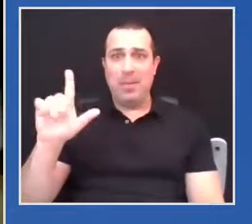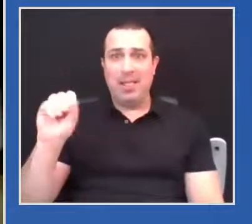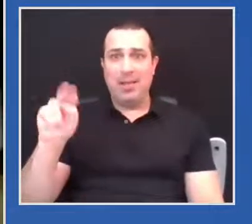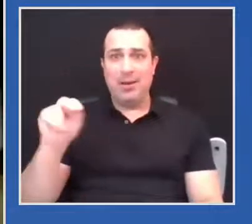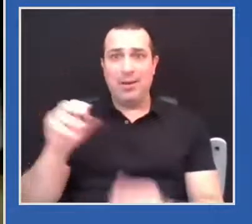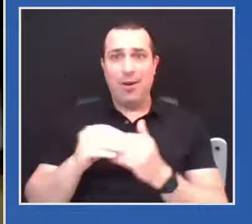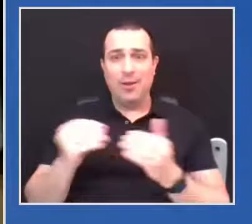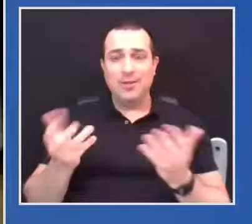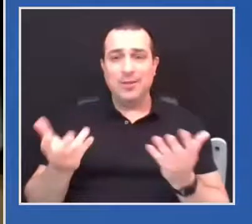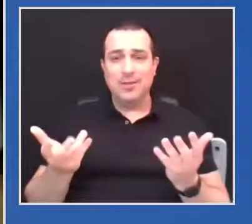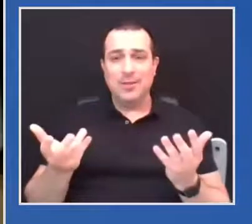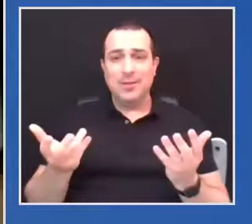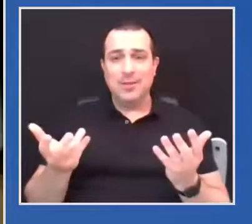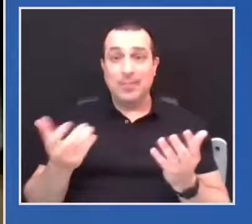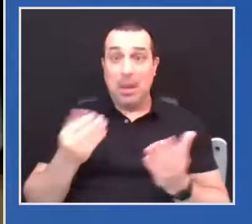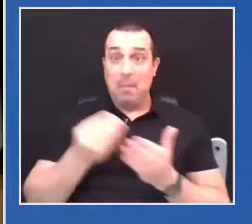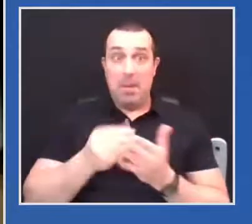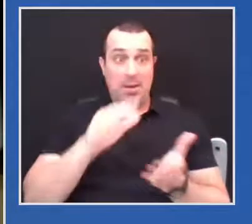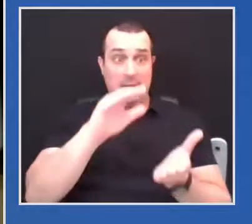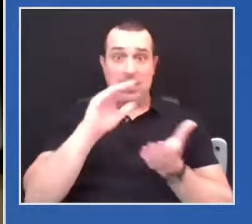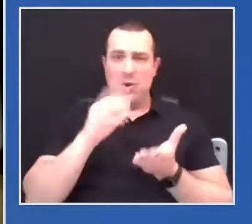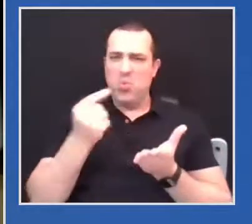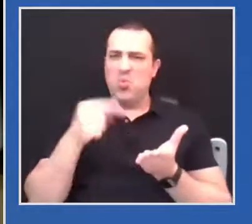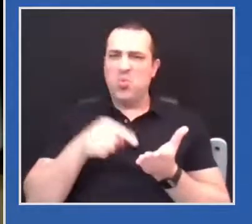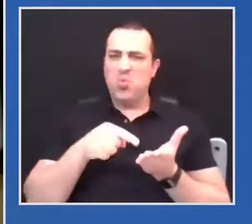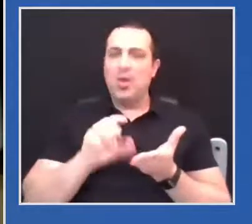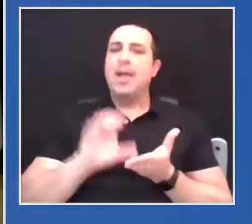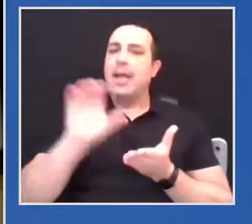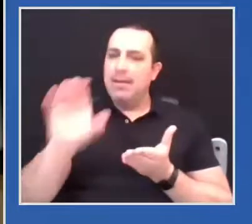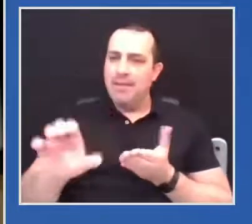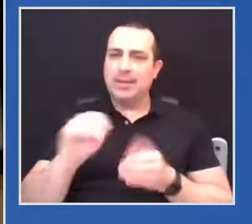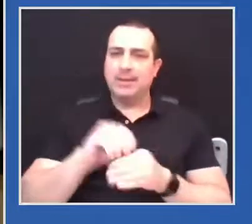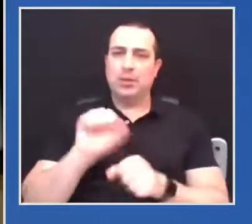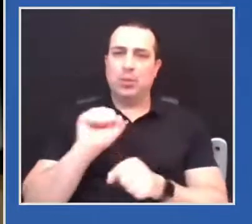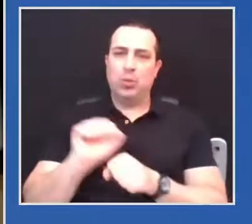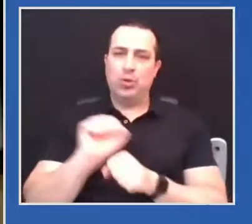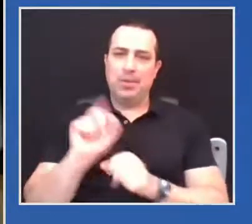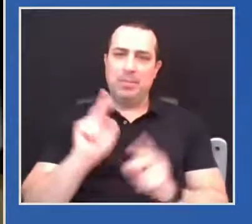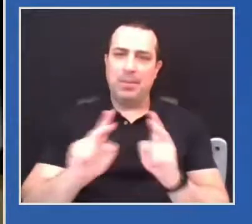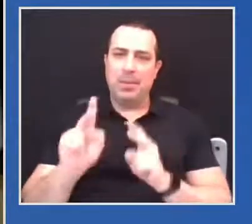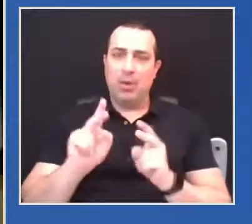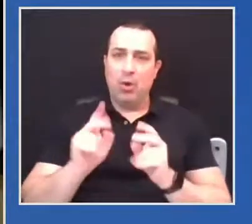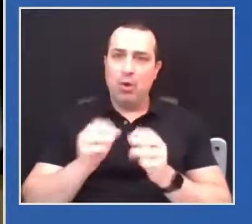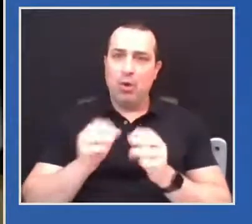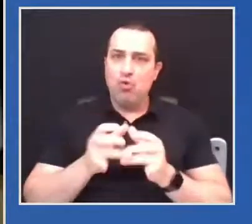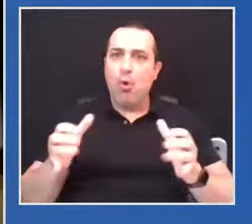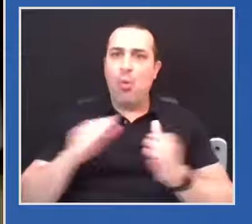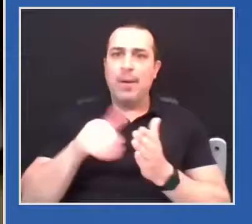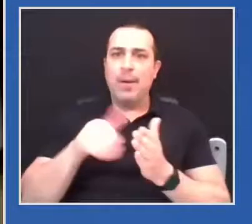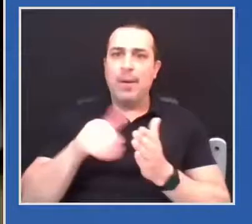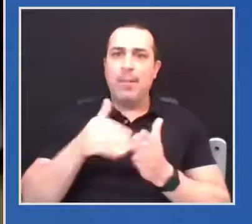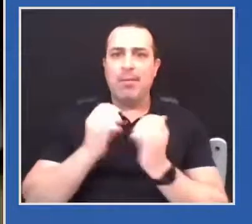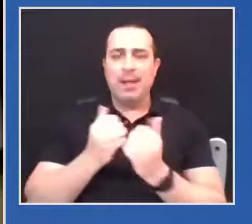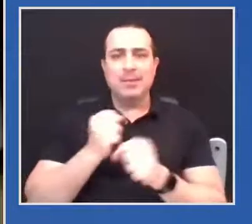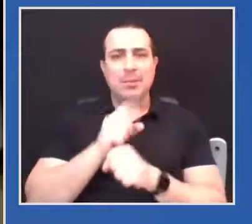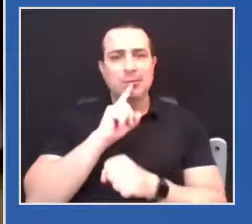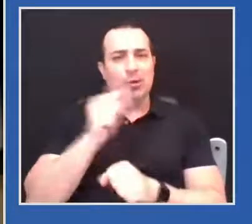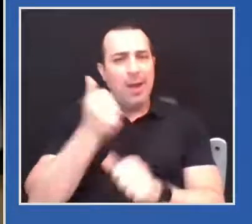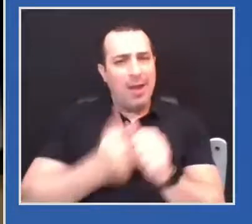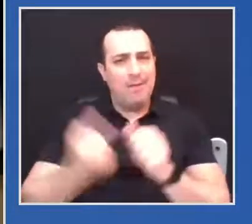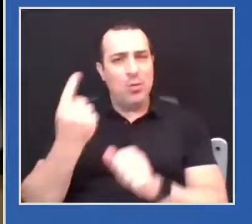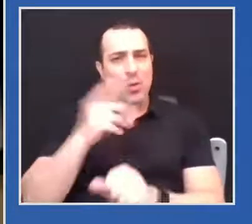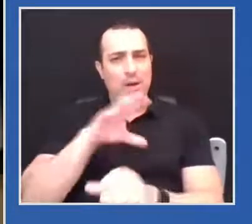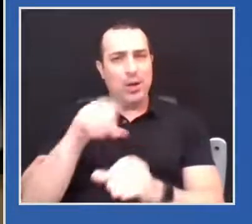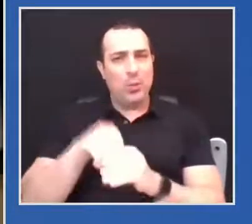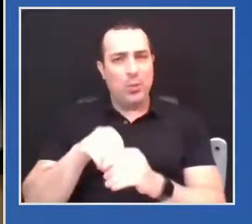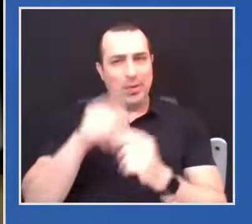We're going to take this money and we're going to invest it in working people and a growing middle class and make sure everyone is included in the deal. I